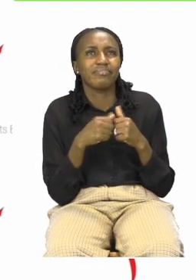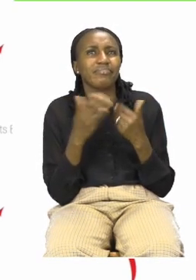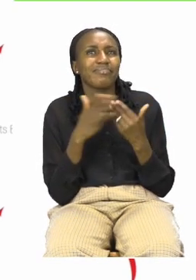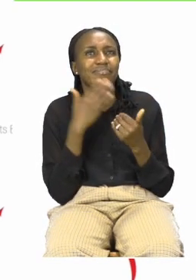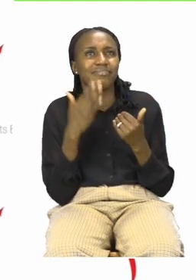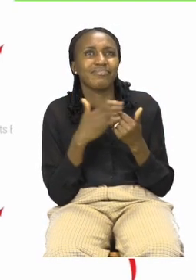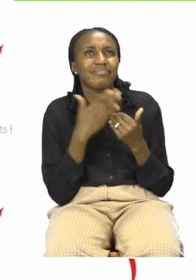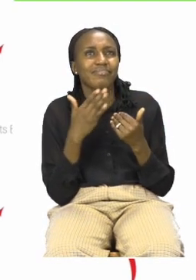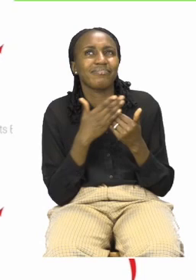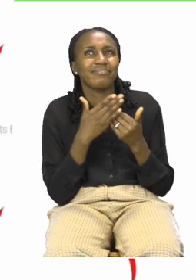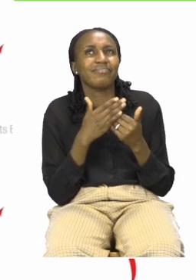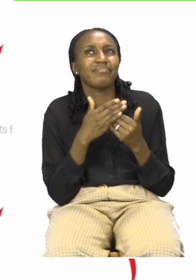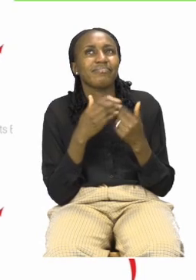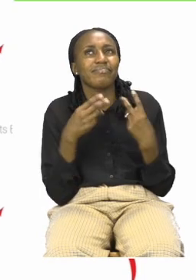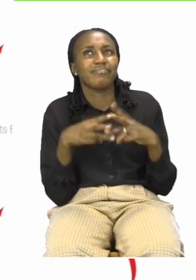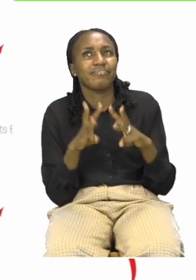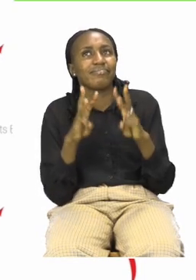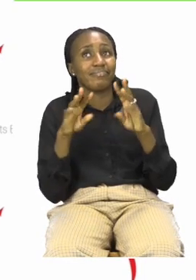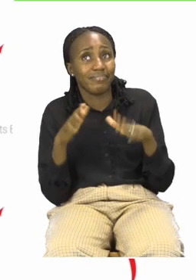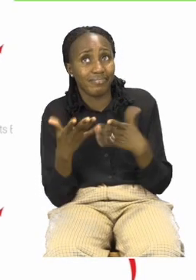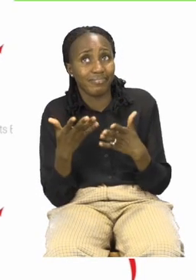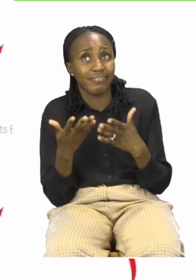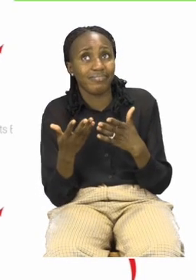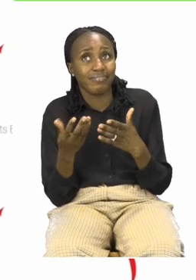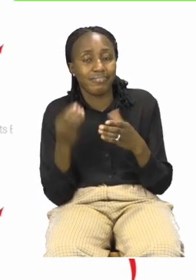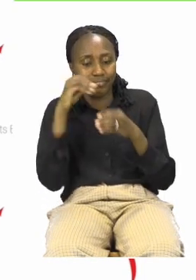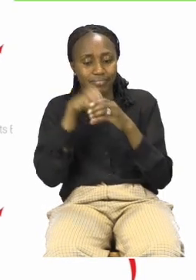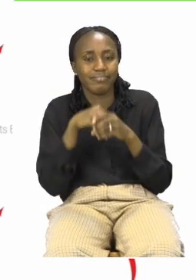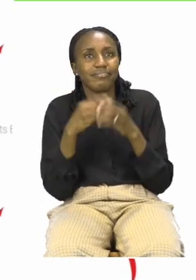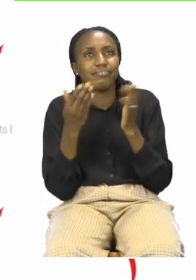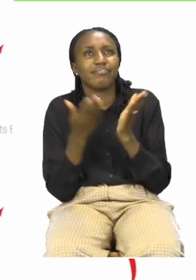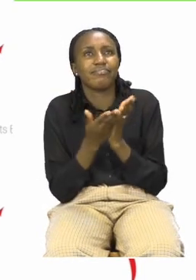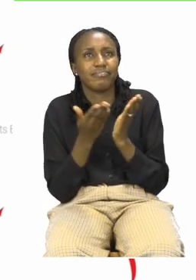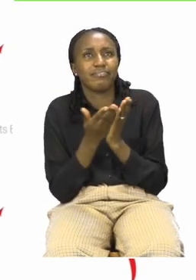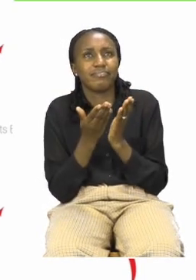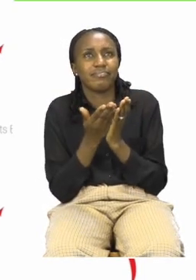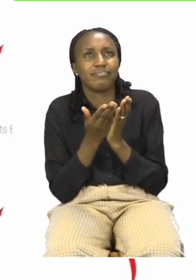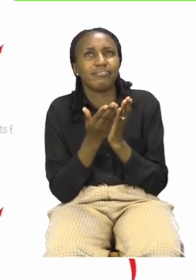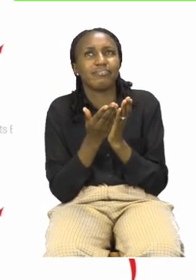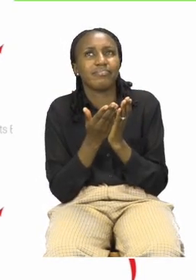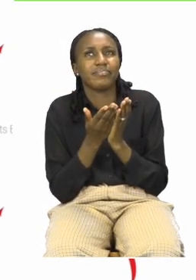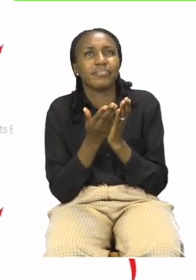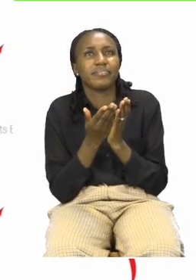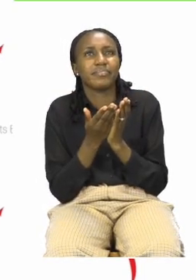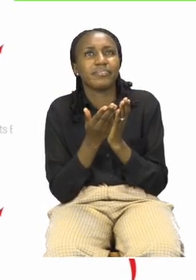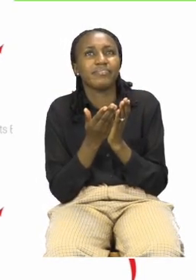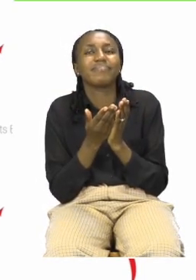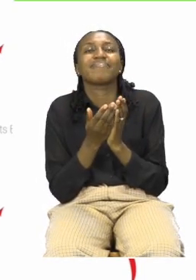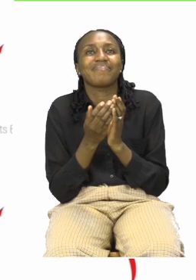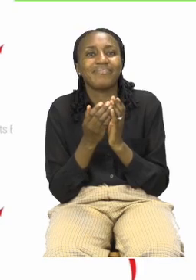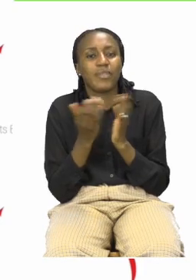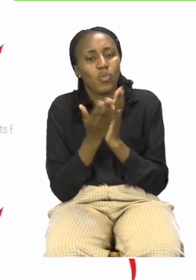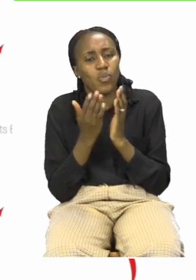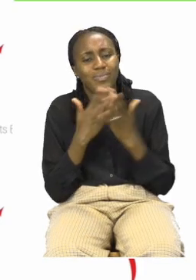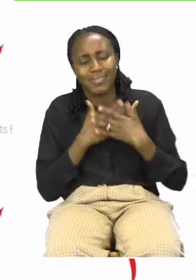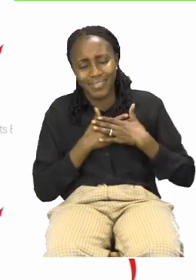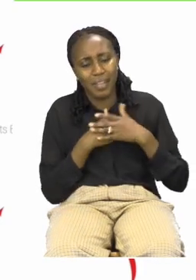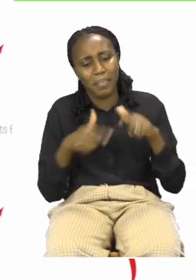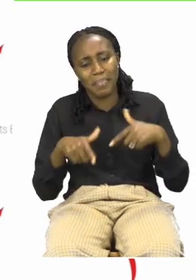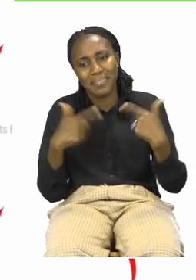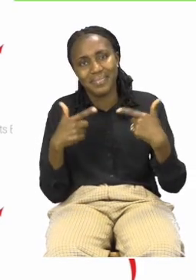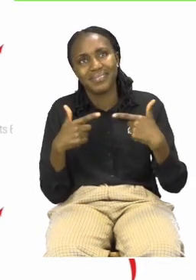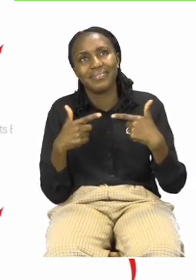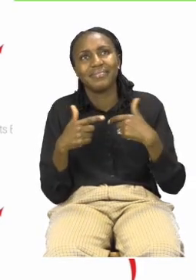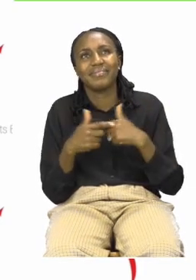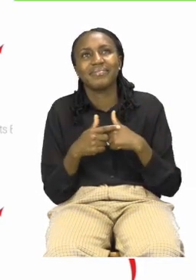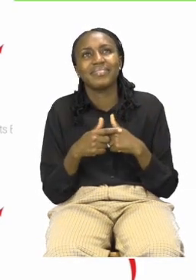easiest way to get it into the schools, because schools love competing with each other. Yes, it's very true.